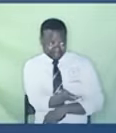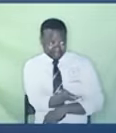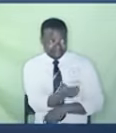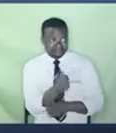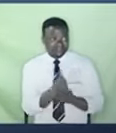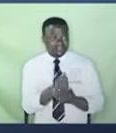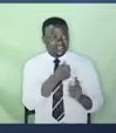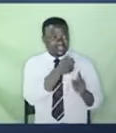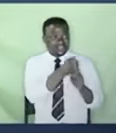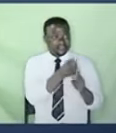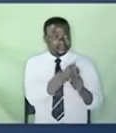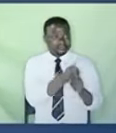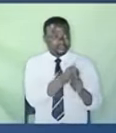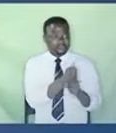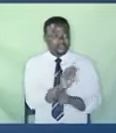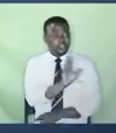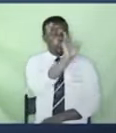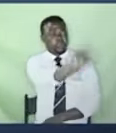denied her